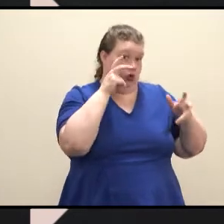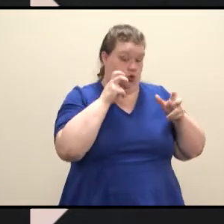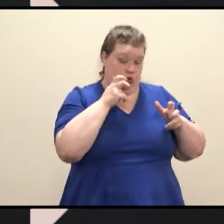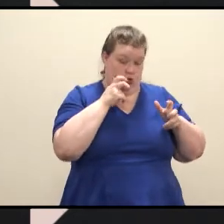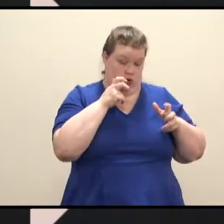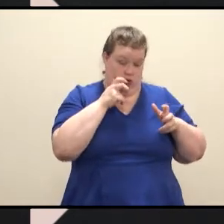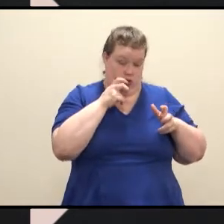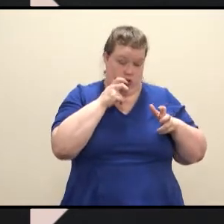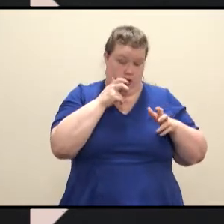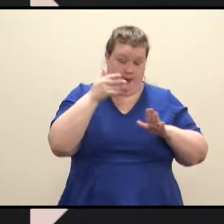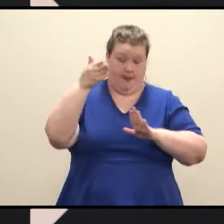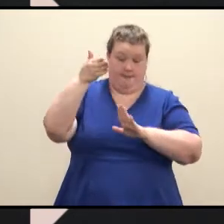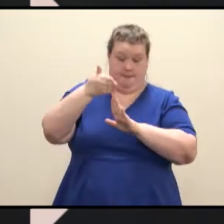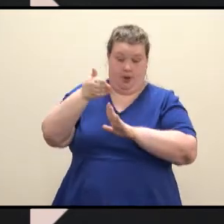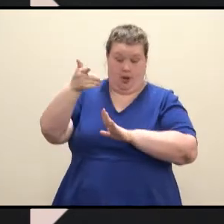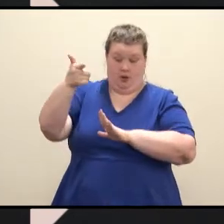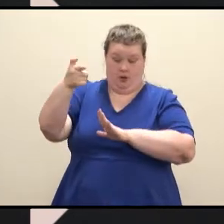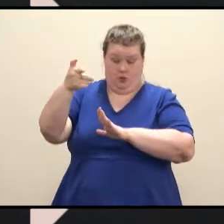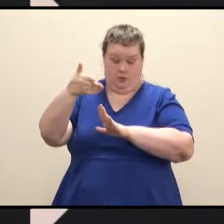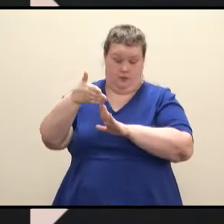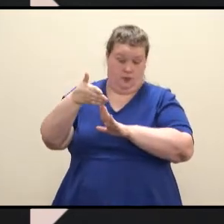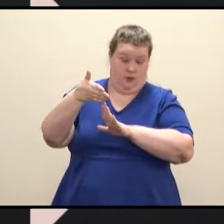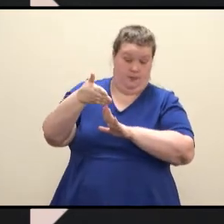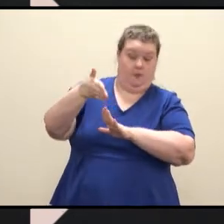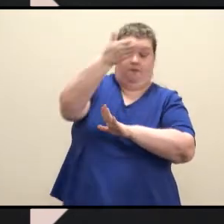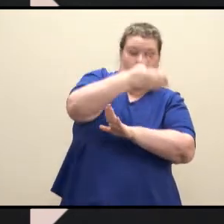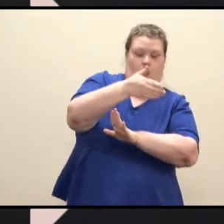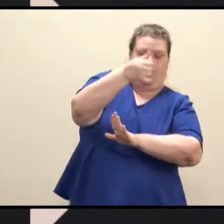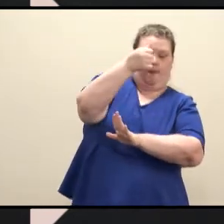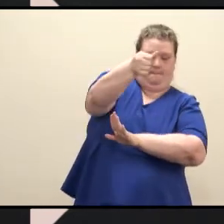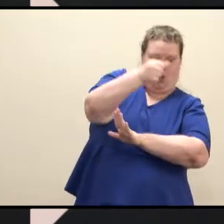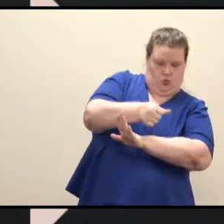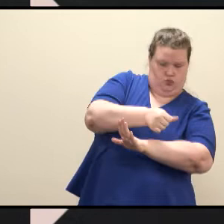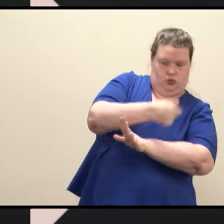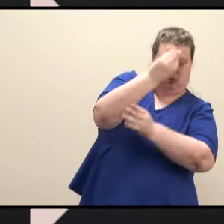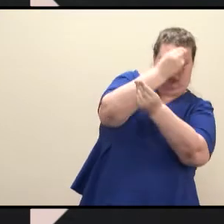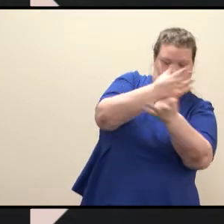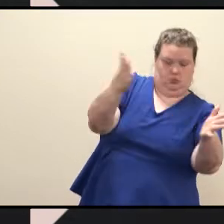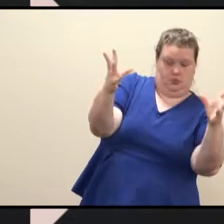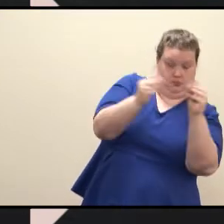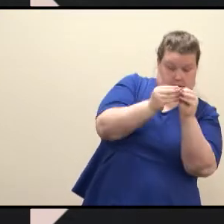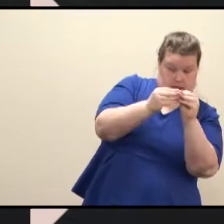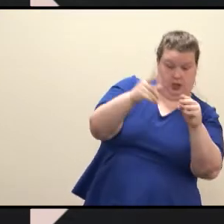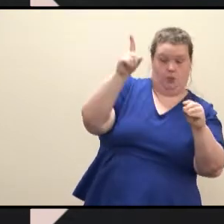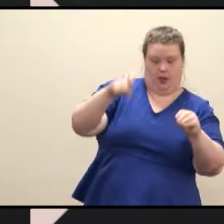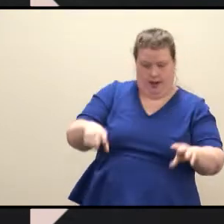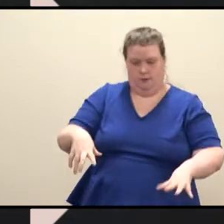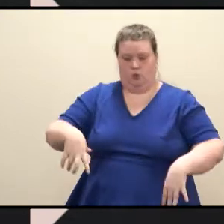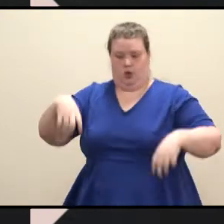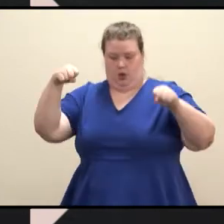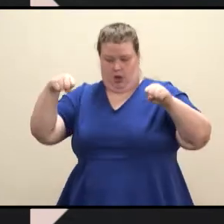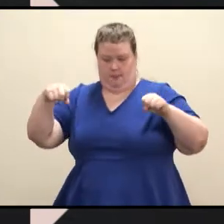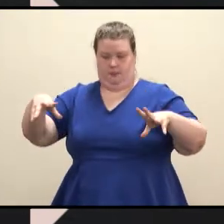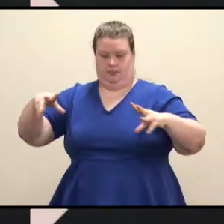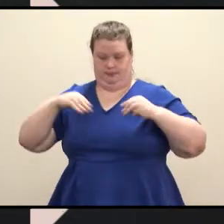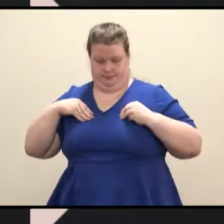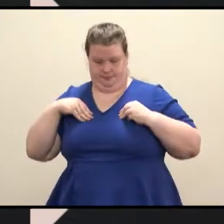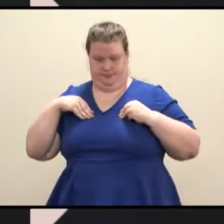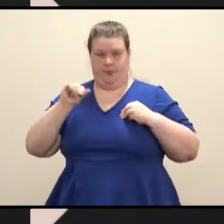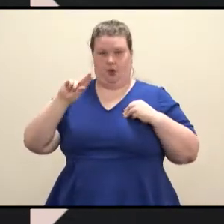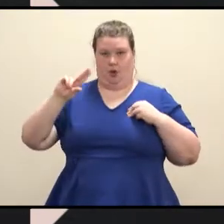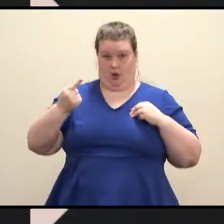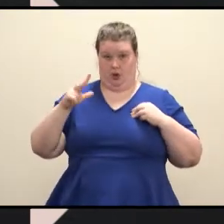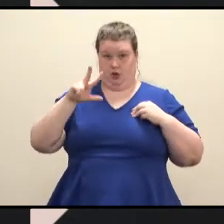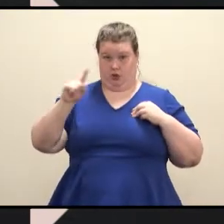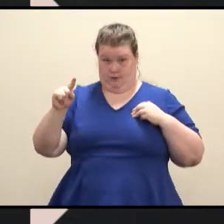by the 21st, because it has to be 10 days notice, and then we have to adopt a tax rate by September 30th. Budget has to be